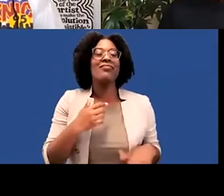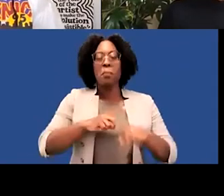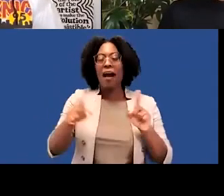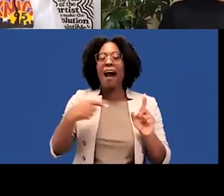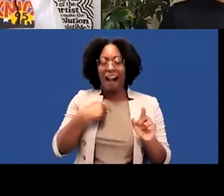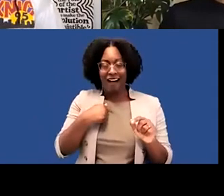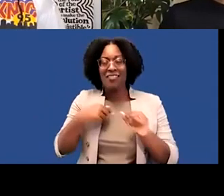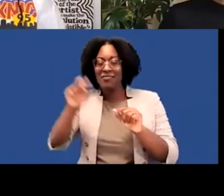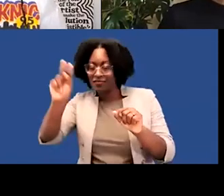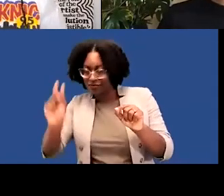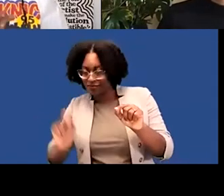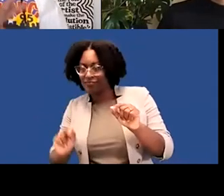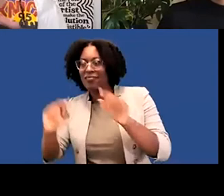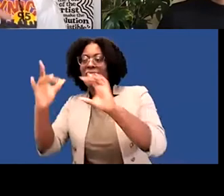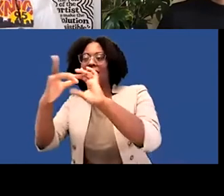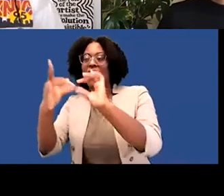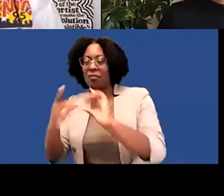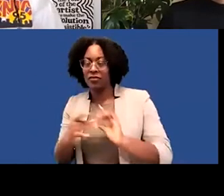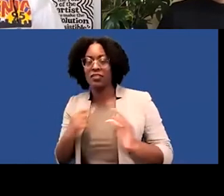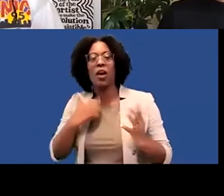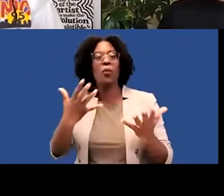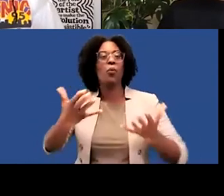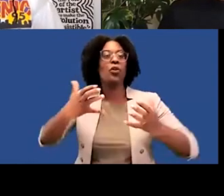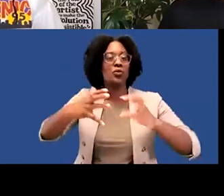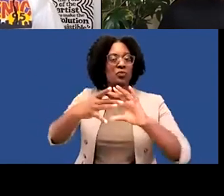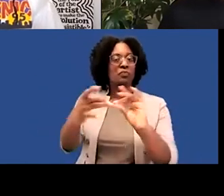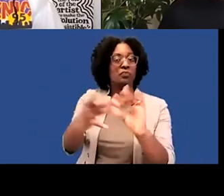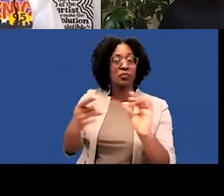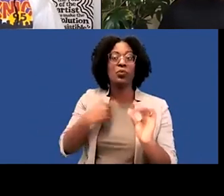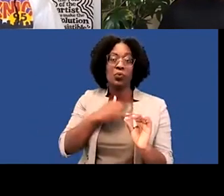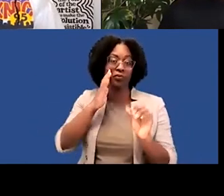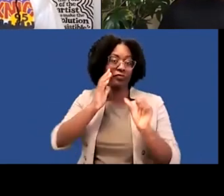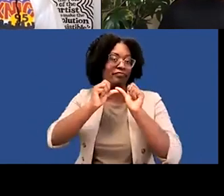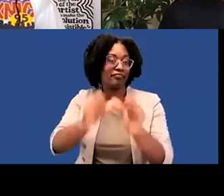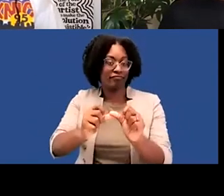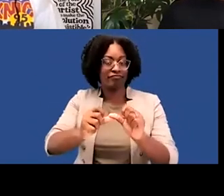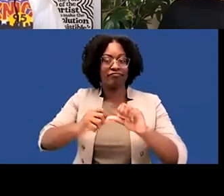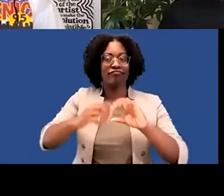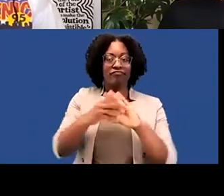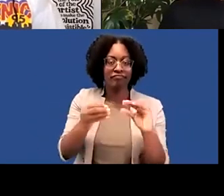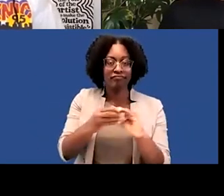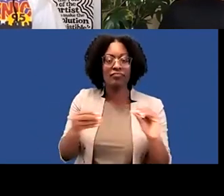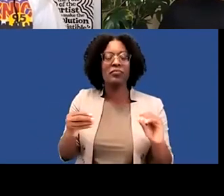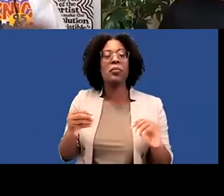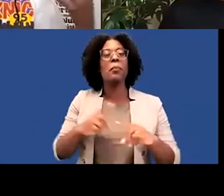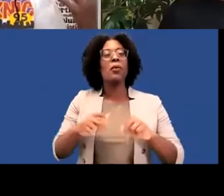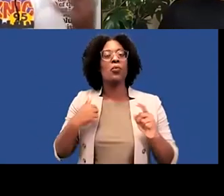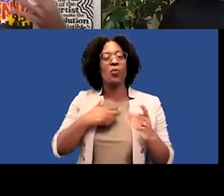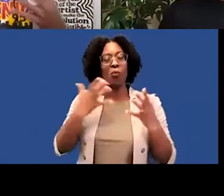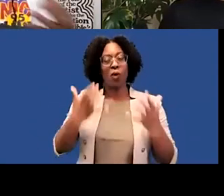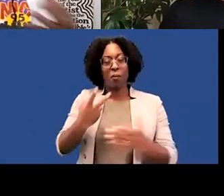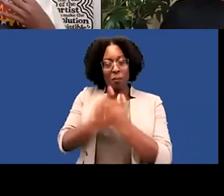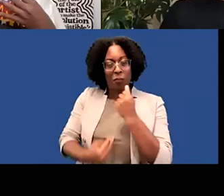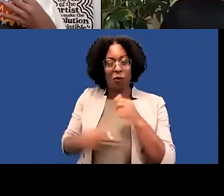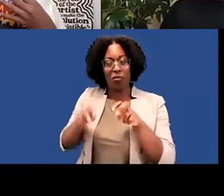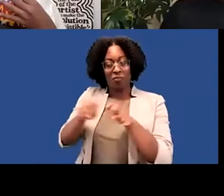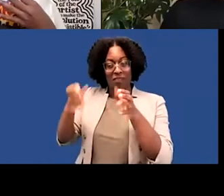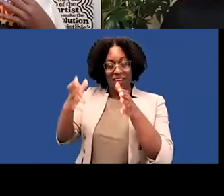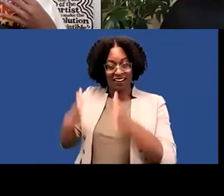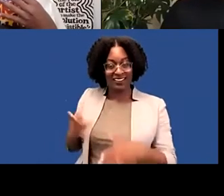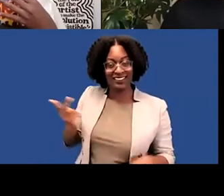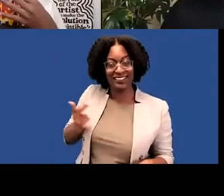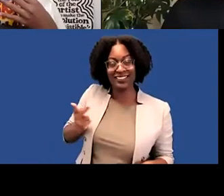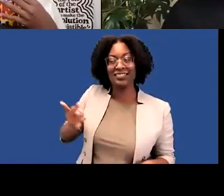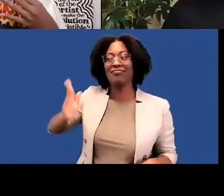say that we're going to keep talking. We wanted just to have presentations from both of our panelists just to ground ourselves in each of their